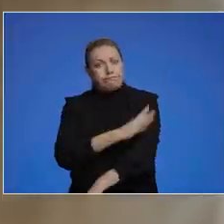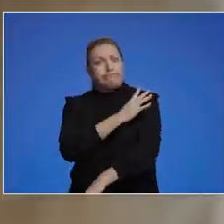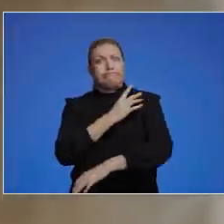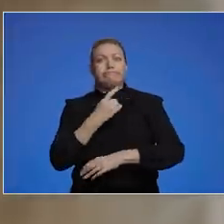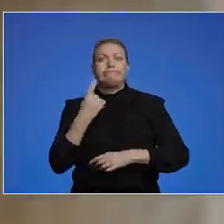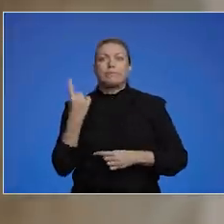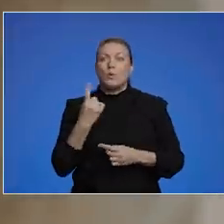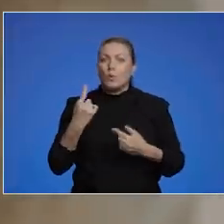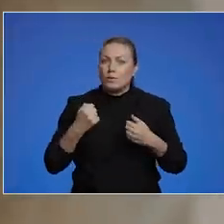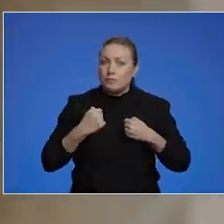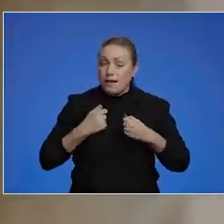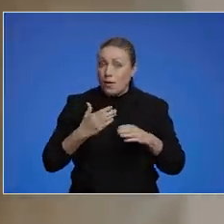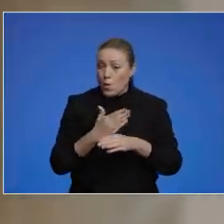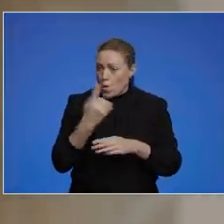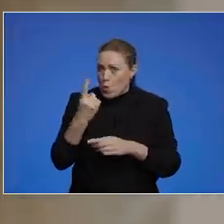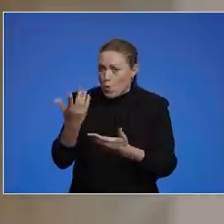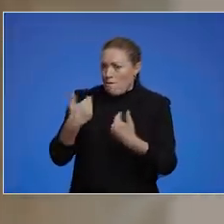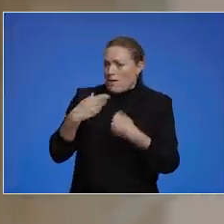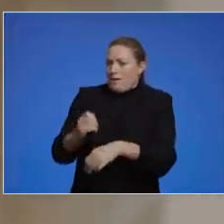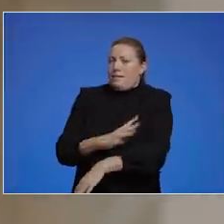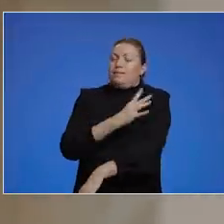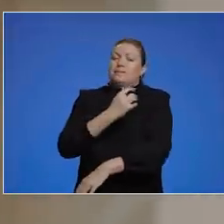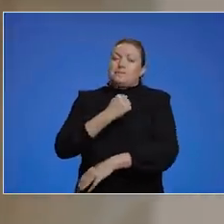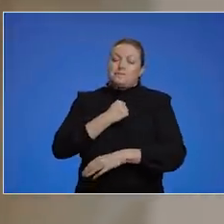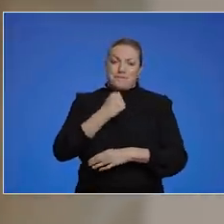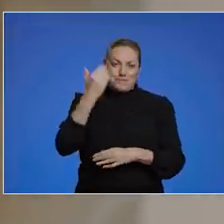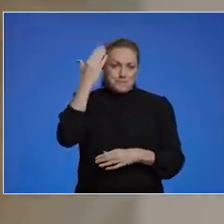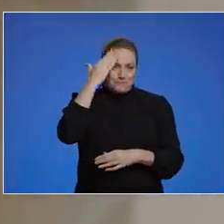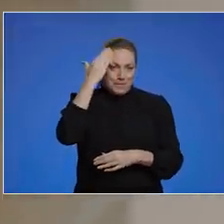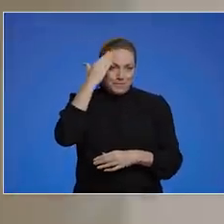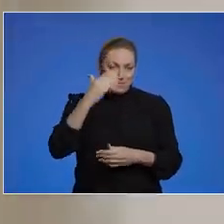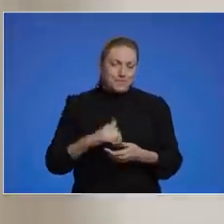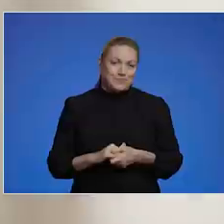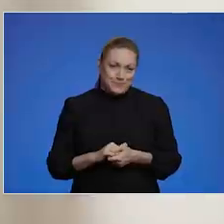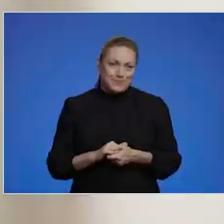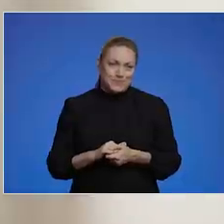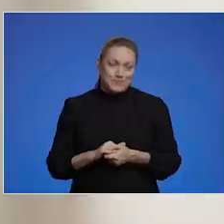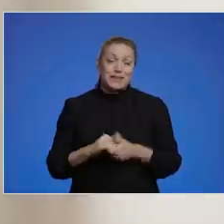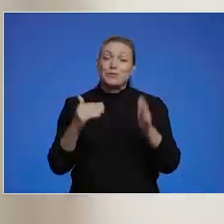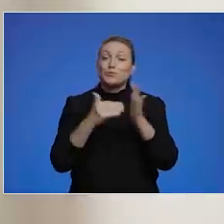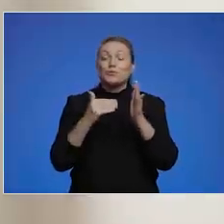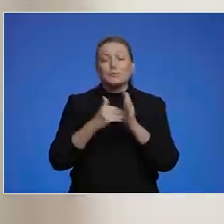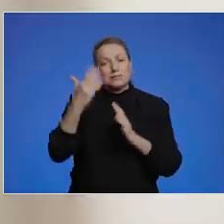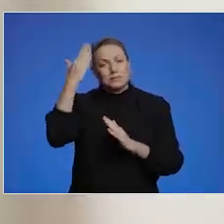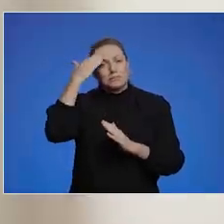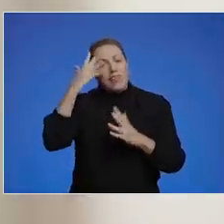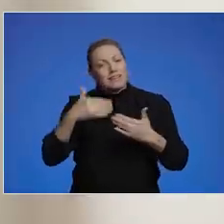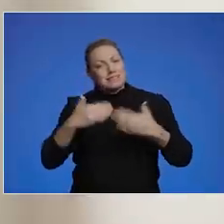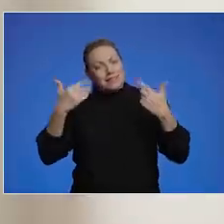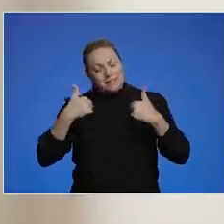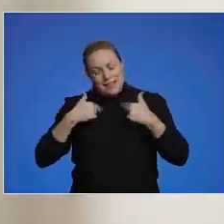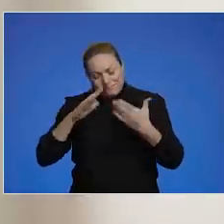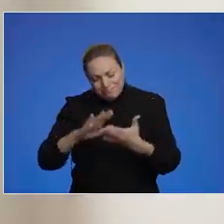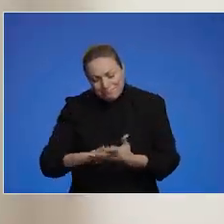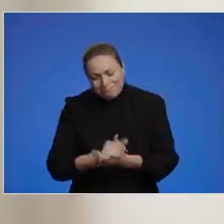in my priesthood, in my vocation to the priesthood, is my mama, my mother. On this Mother's Day, I cannot help but be grateful